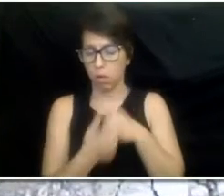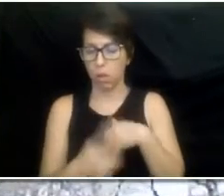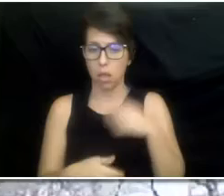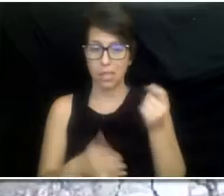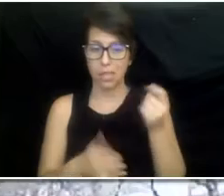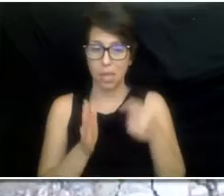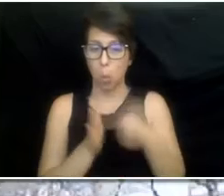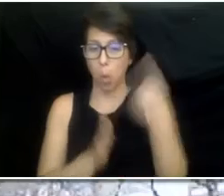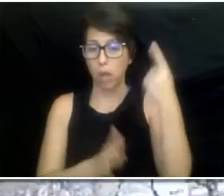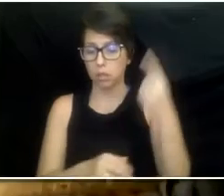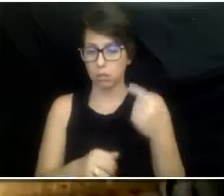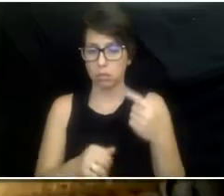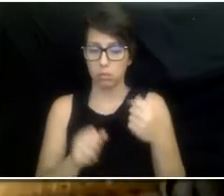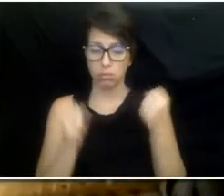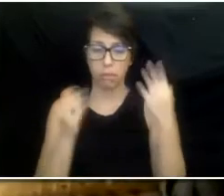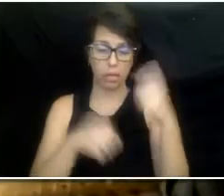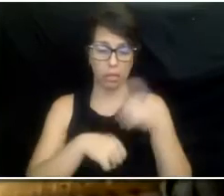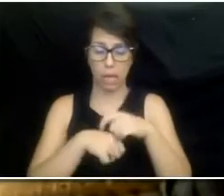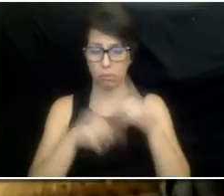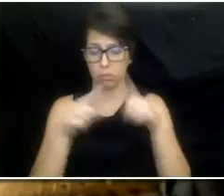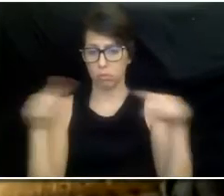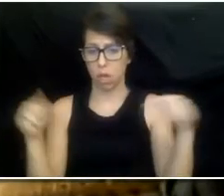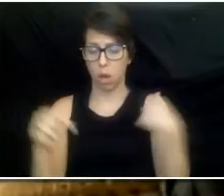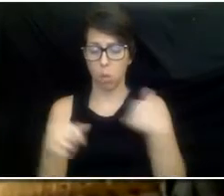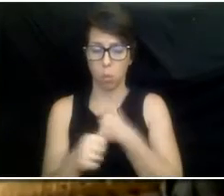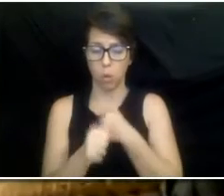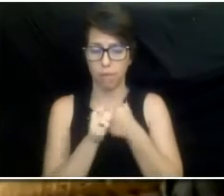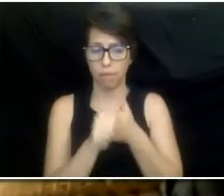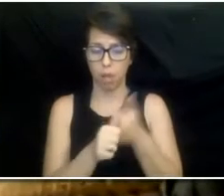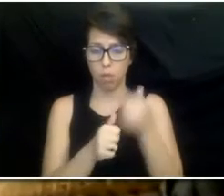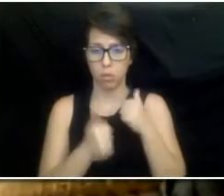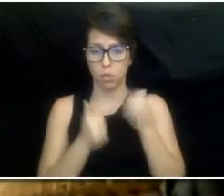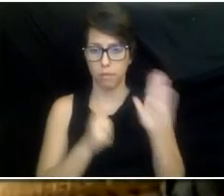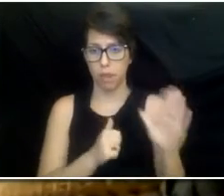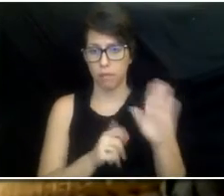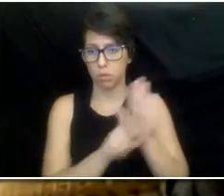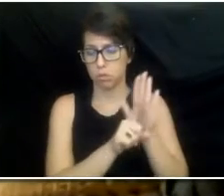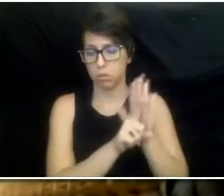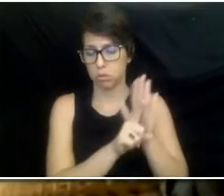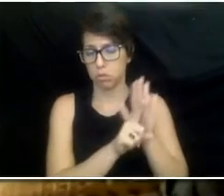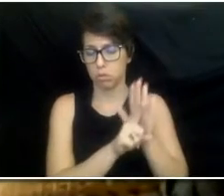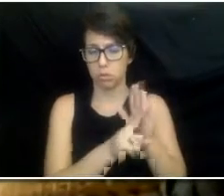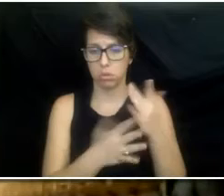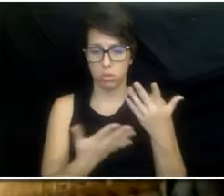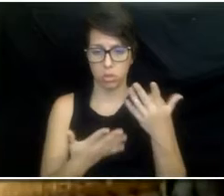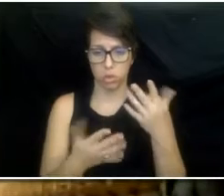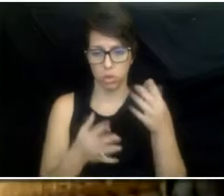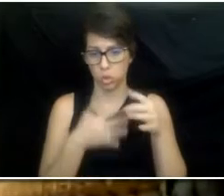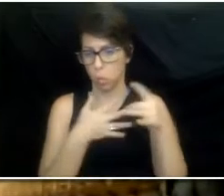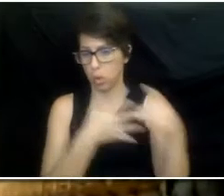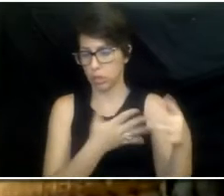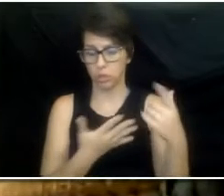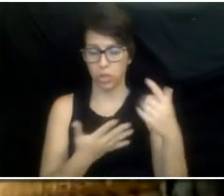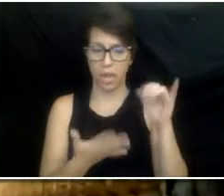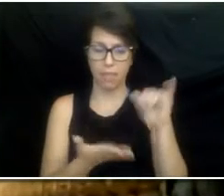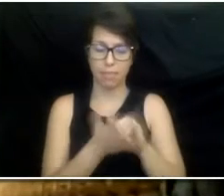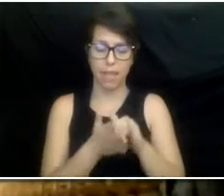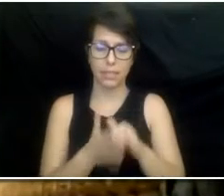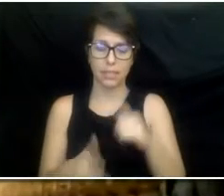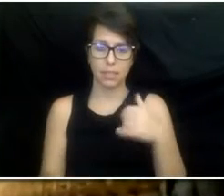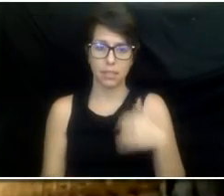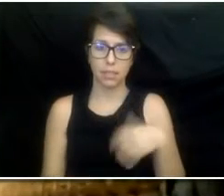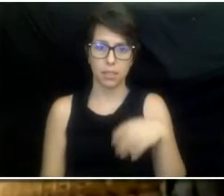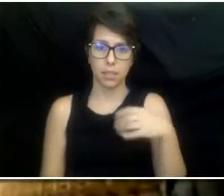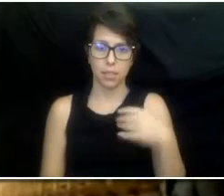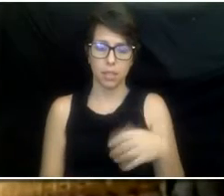us let me sorry let me let me let me just ask you let me just interrupt in in light of the different environment that